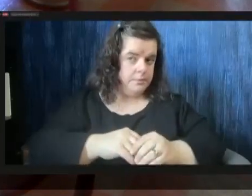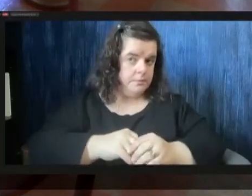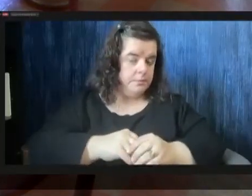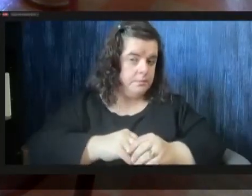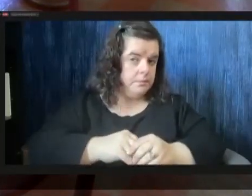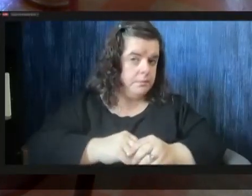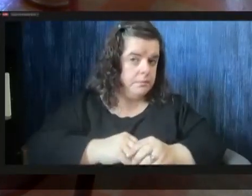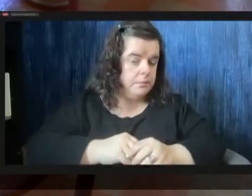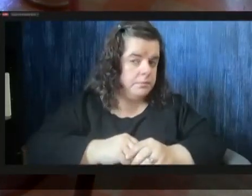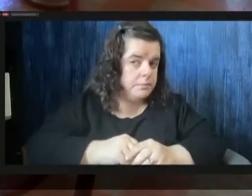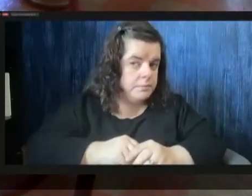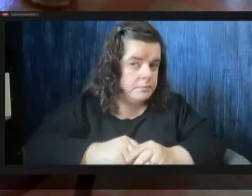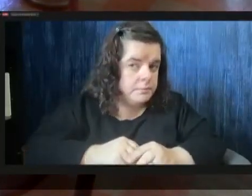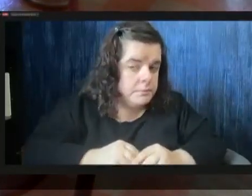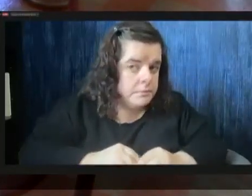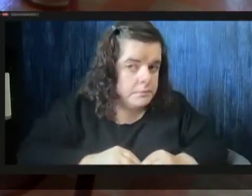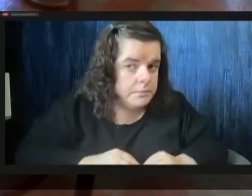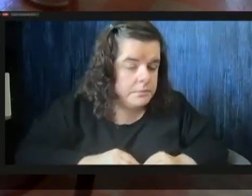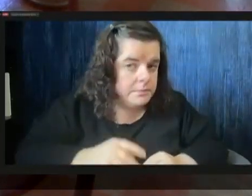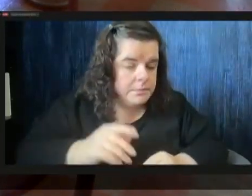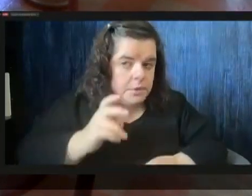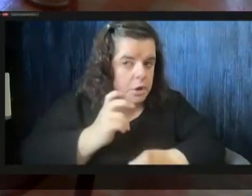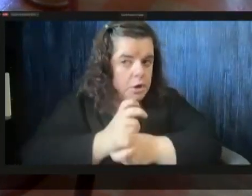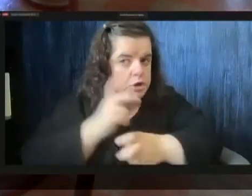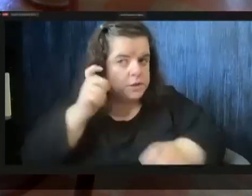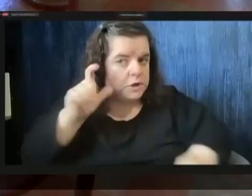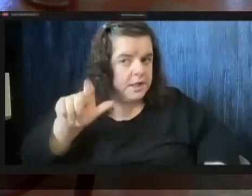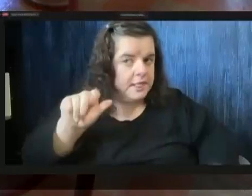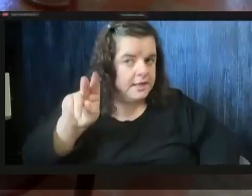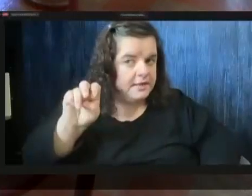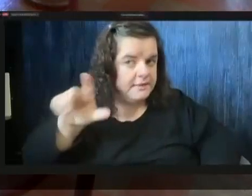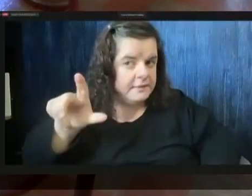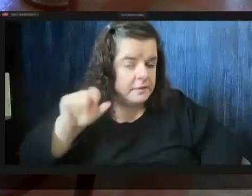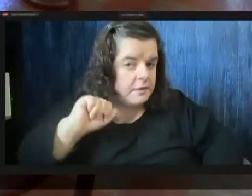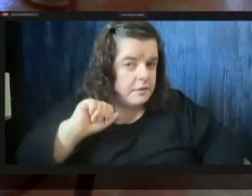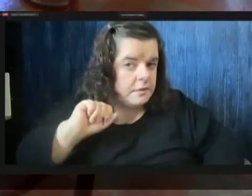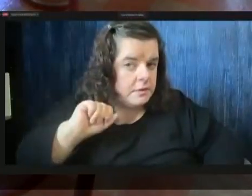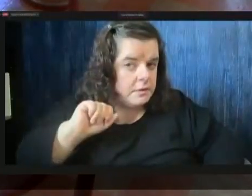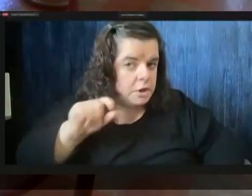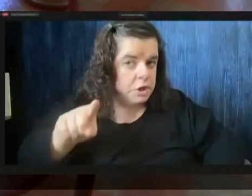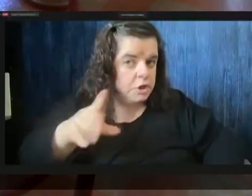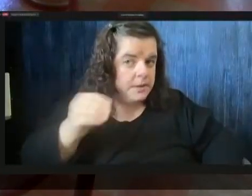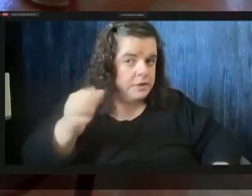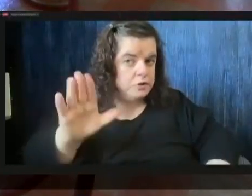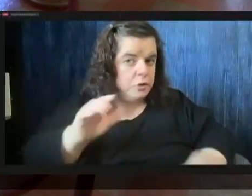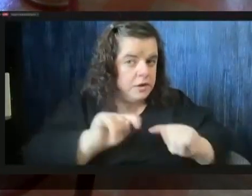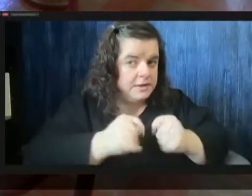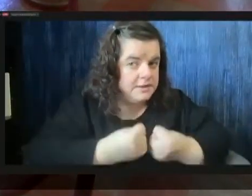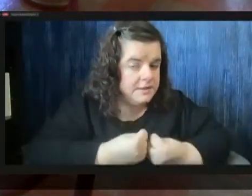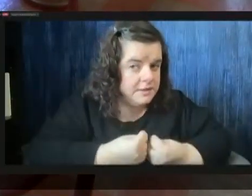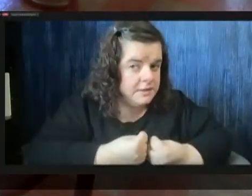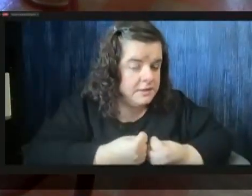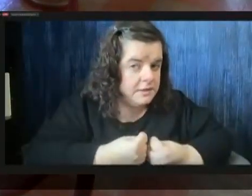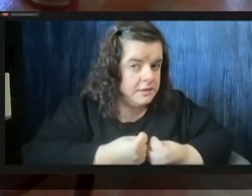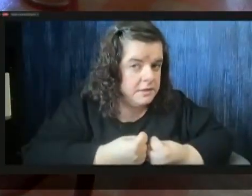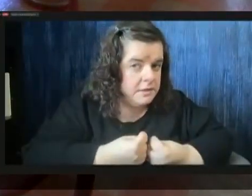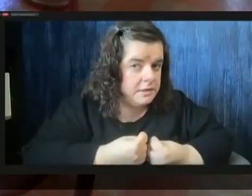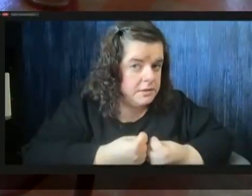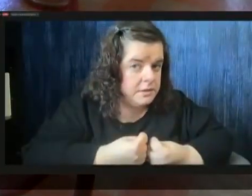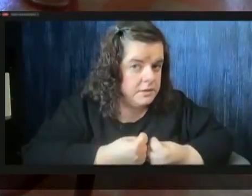to us on changes to the ordinance. Have you and your team given consideration to how you would